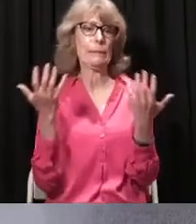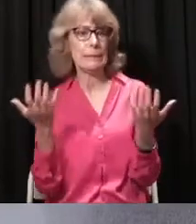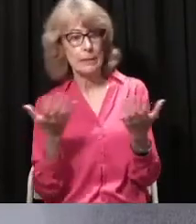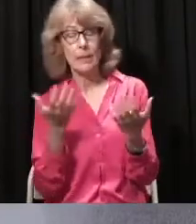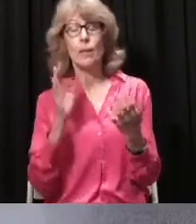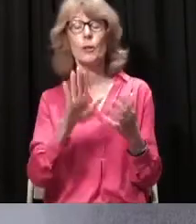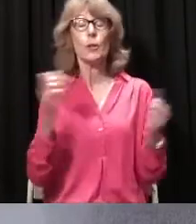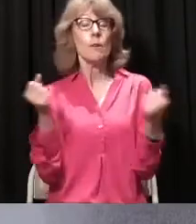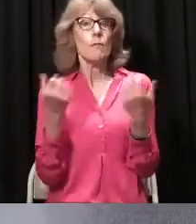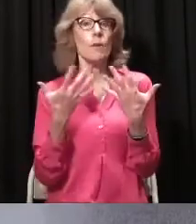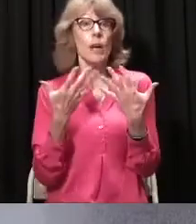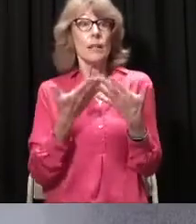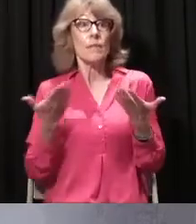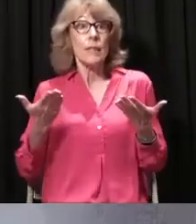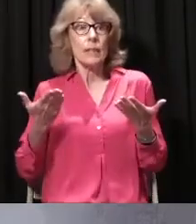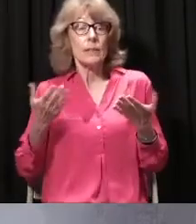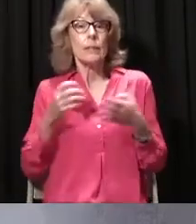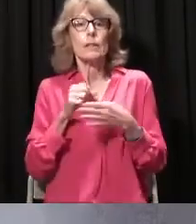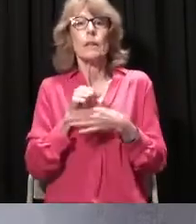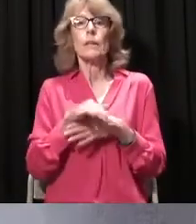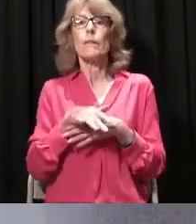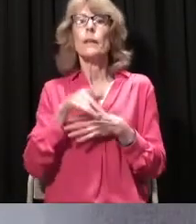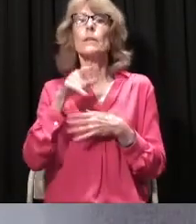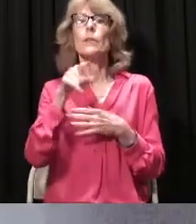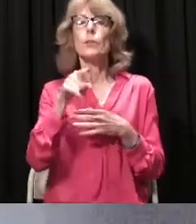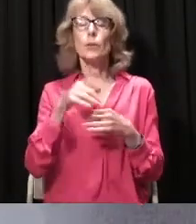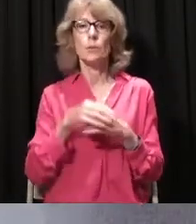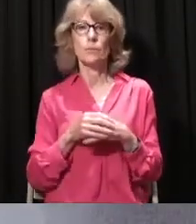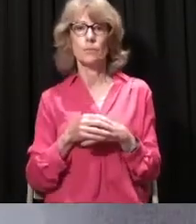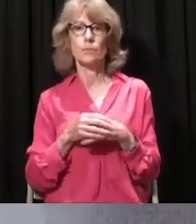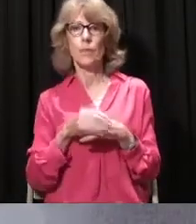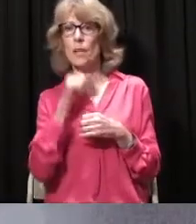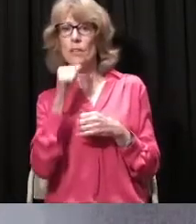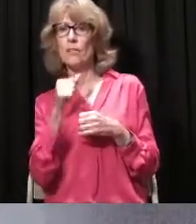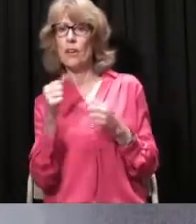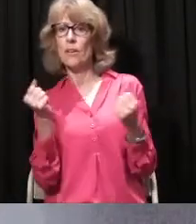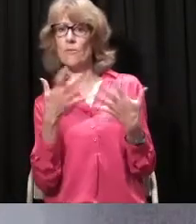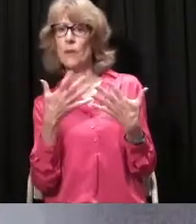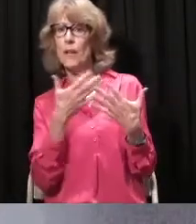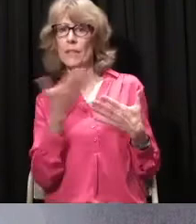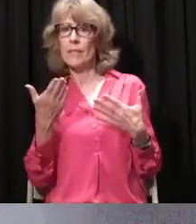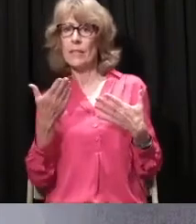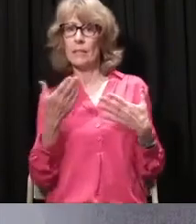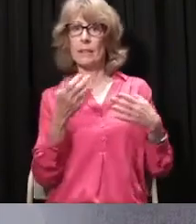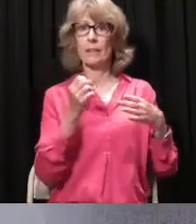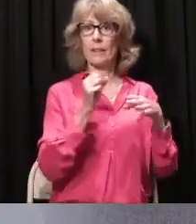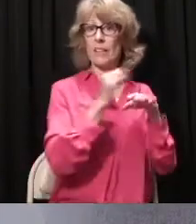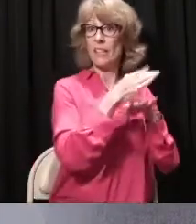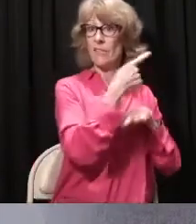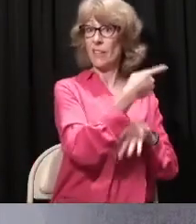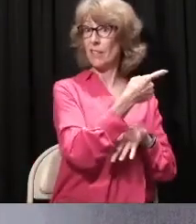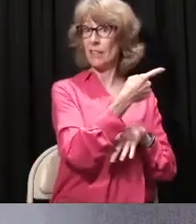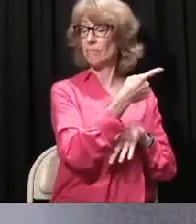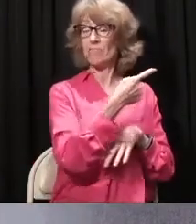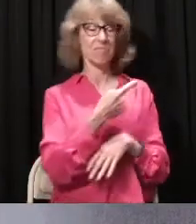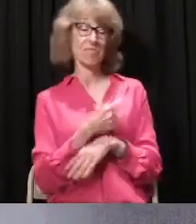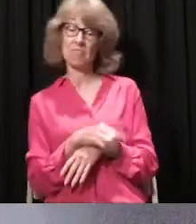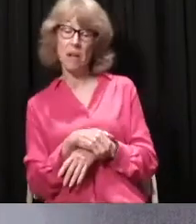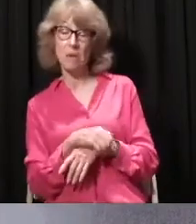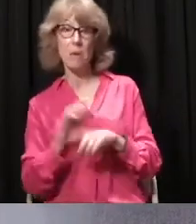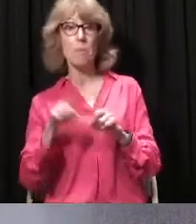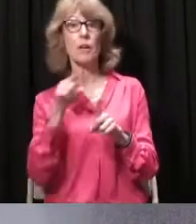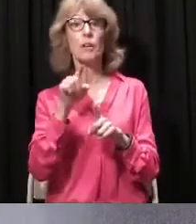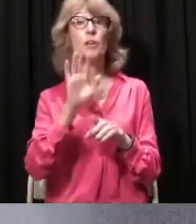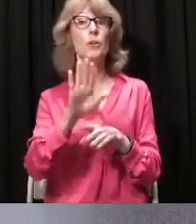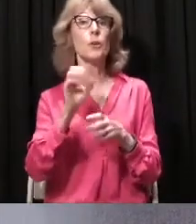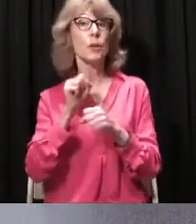of things that affect you. You're not afraid of things that affect me. You don't carry my fears. And I don't carry your fears. That's